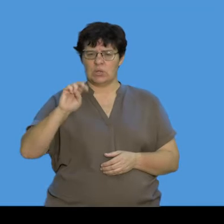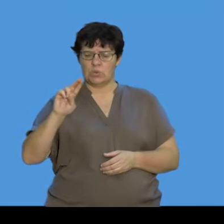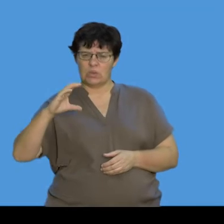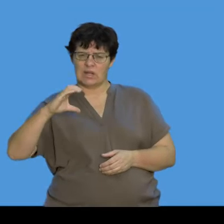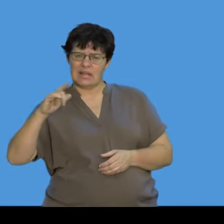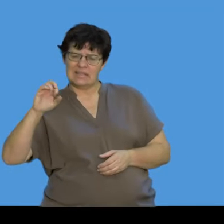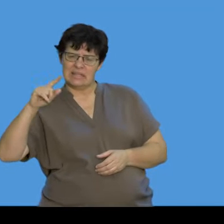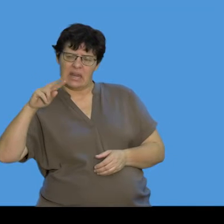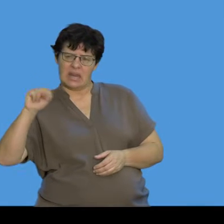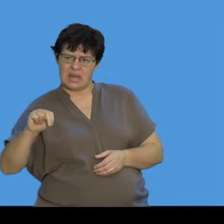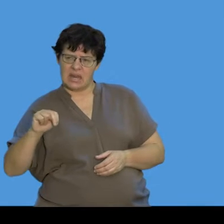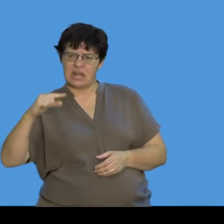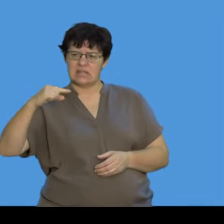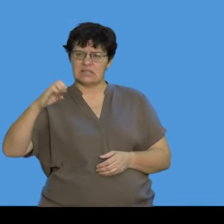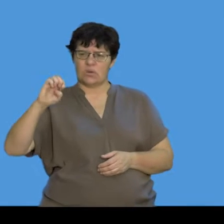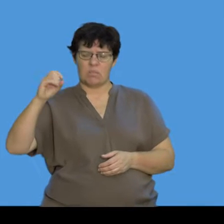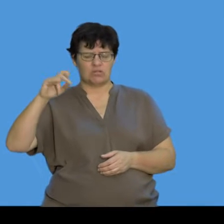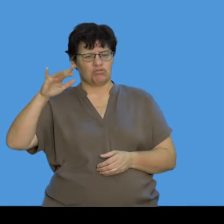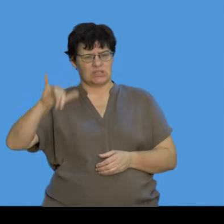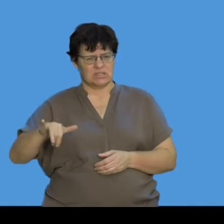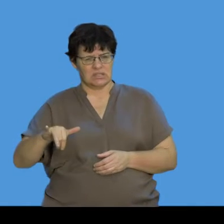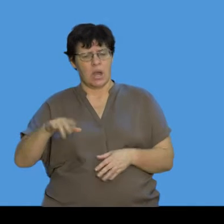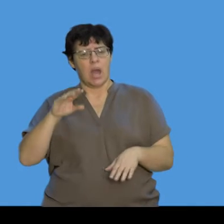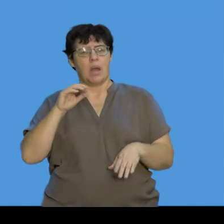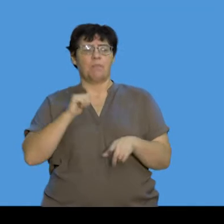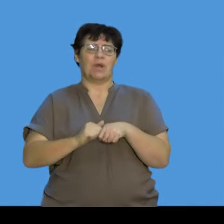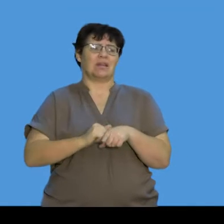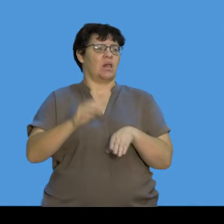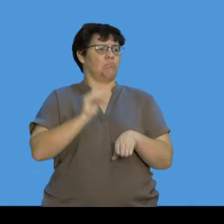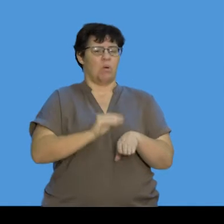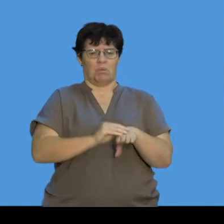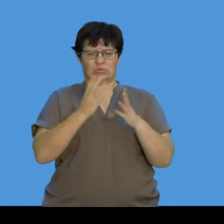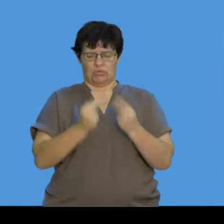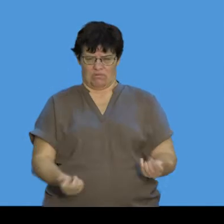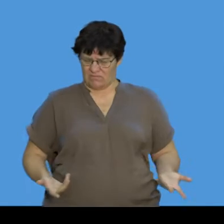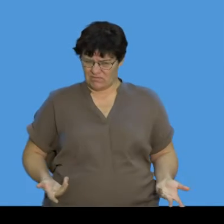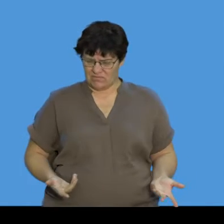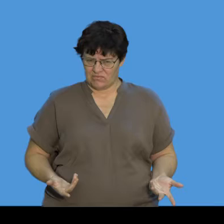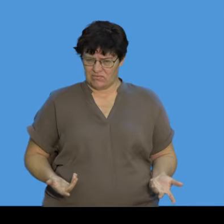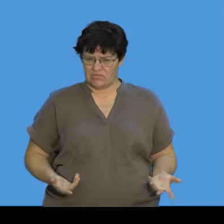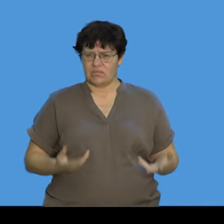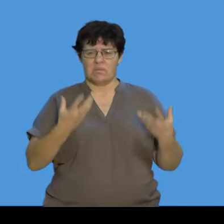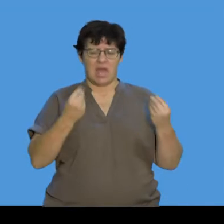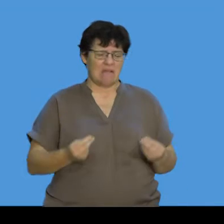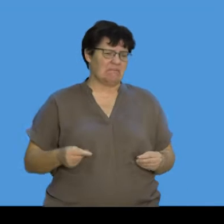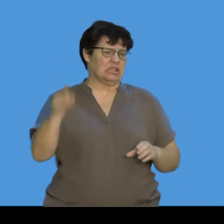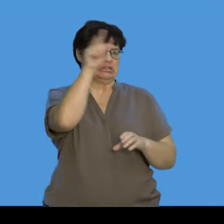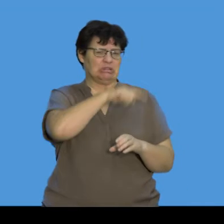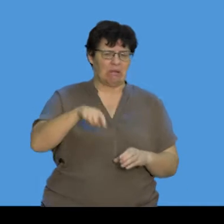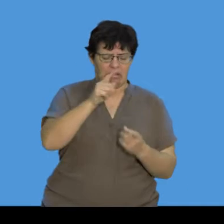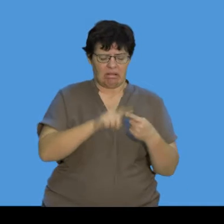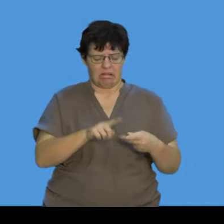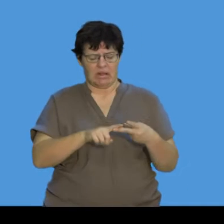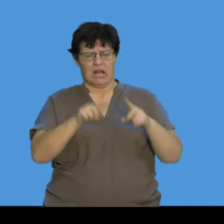geometry to solve practical problems? I give you a shape that has a circle, it has a triangle, it has